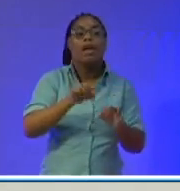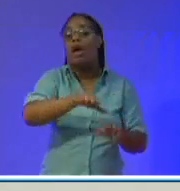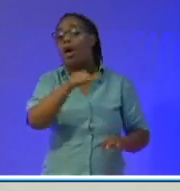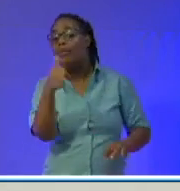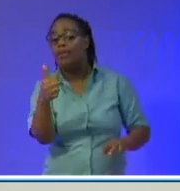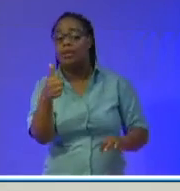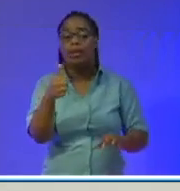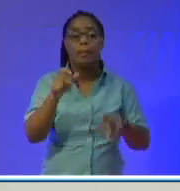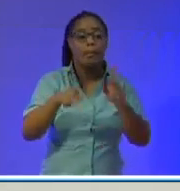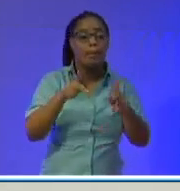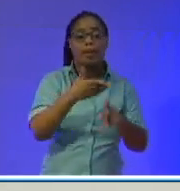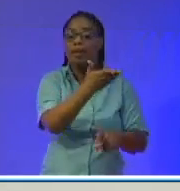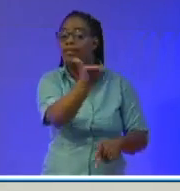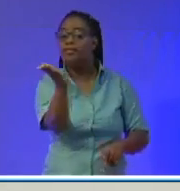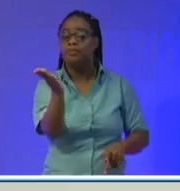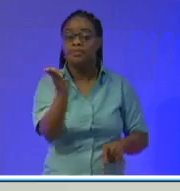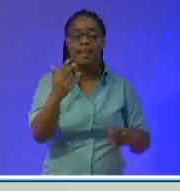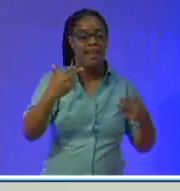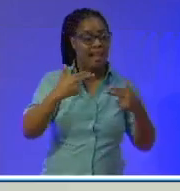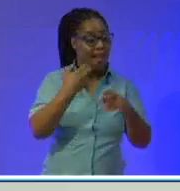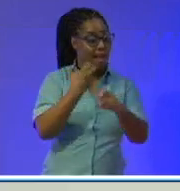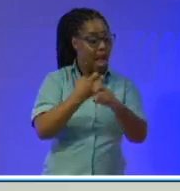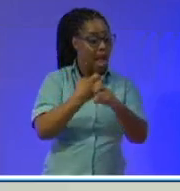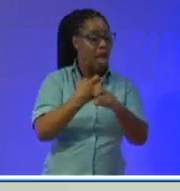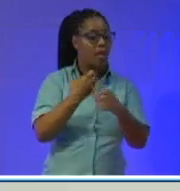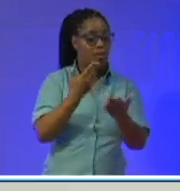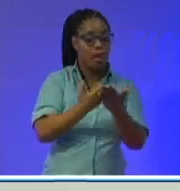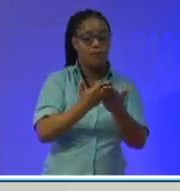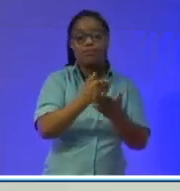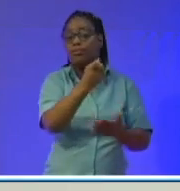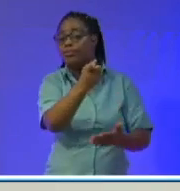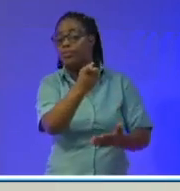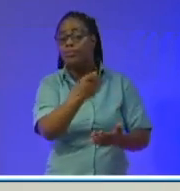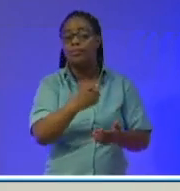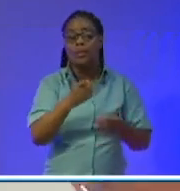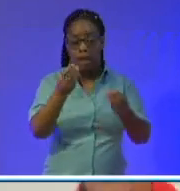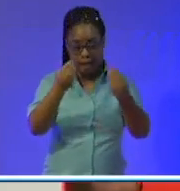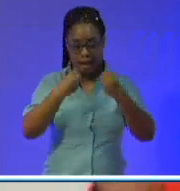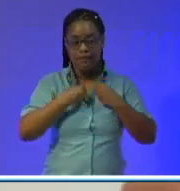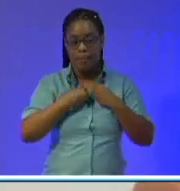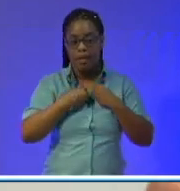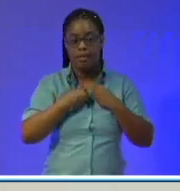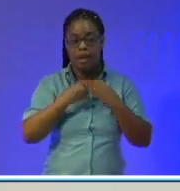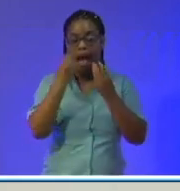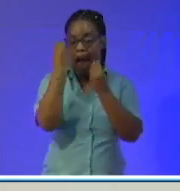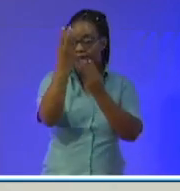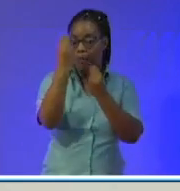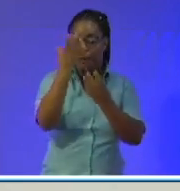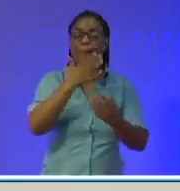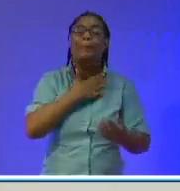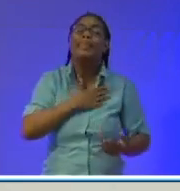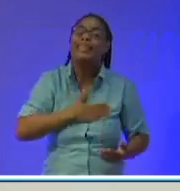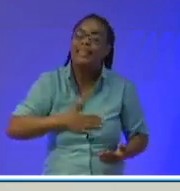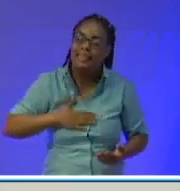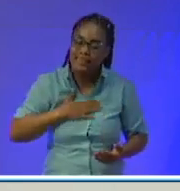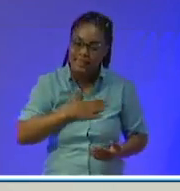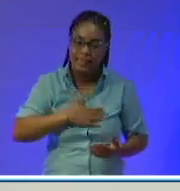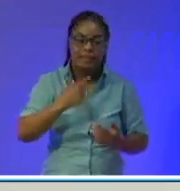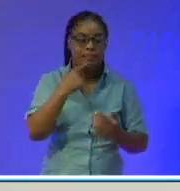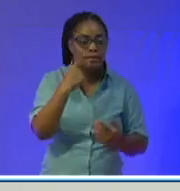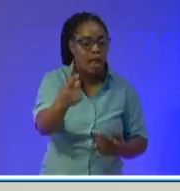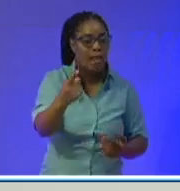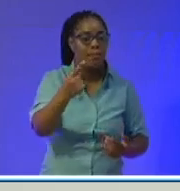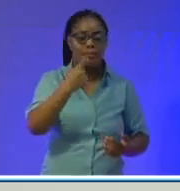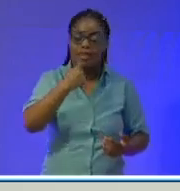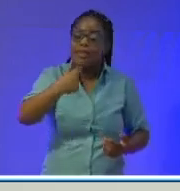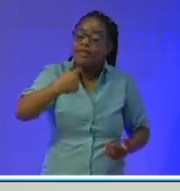whenever we ask, give us the information, give us a name, give us a number, that is where things start to crumble and fall down. So let's work